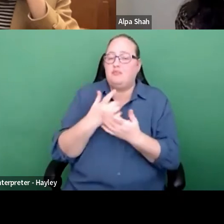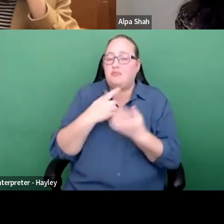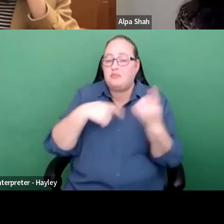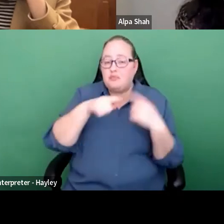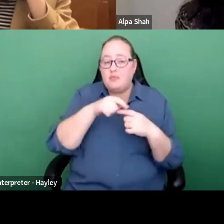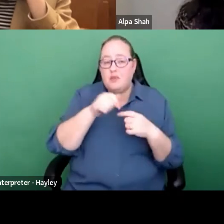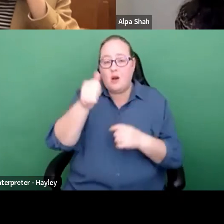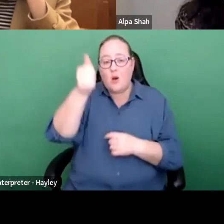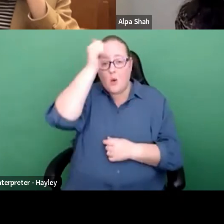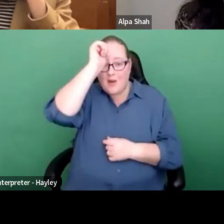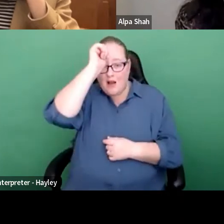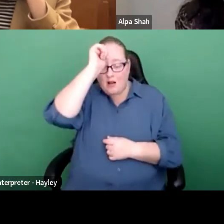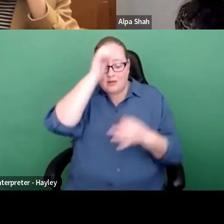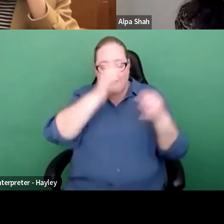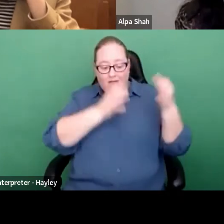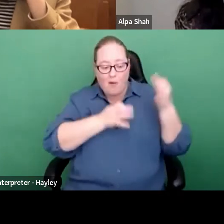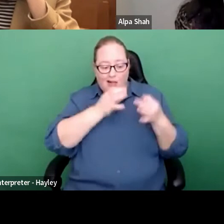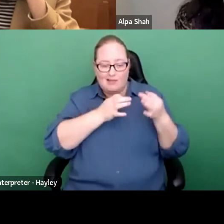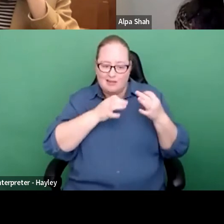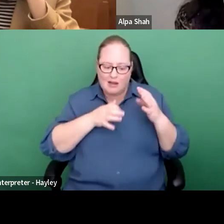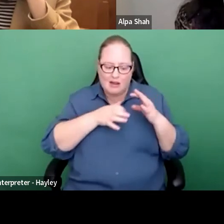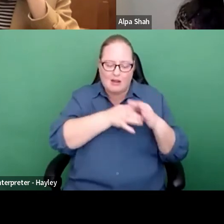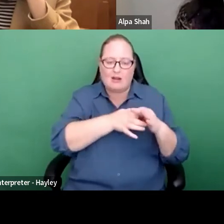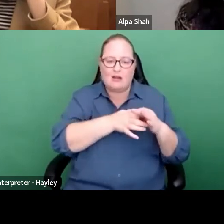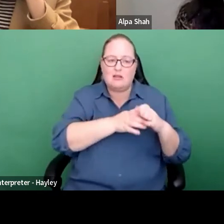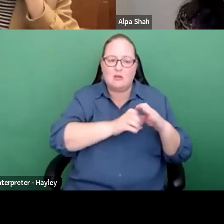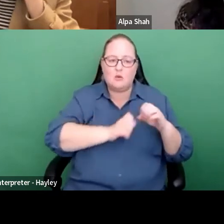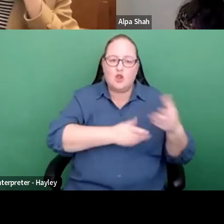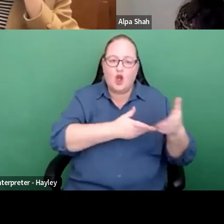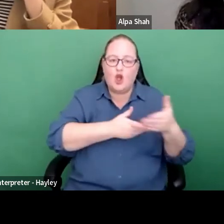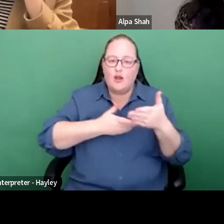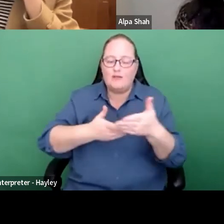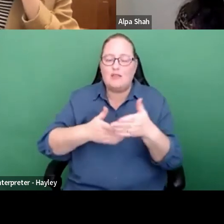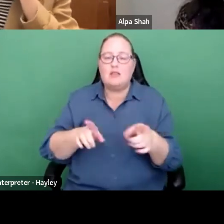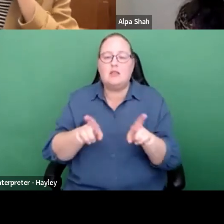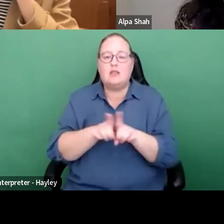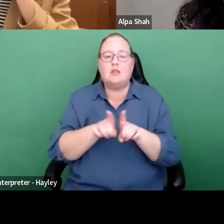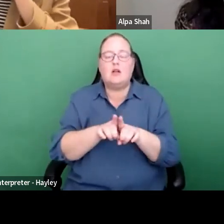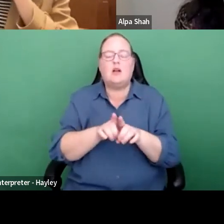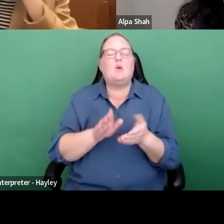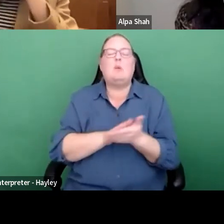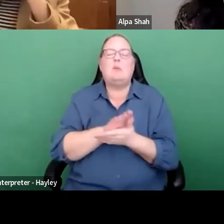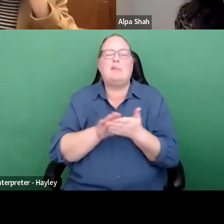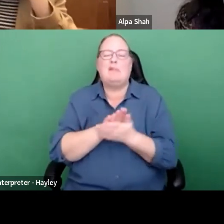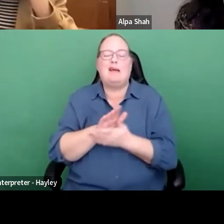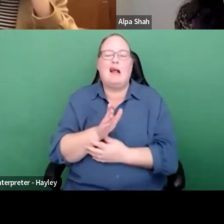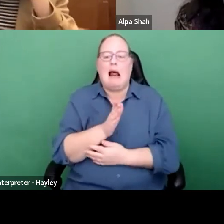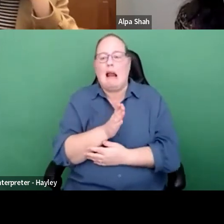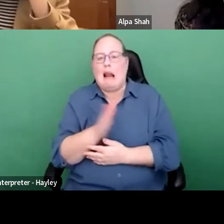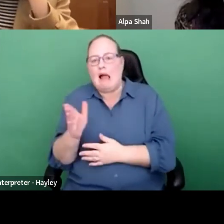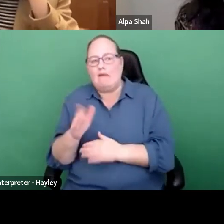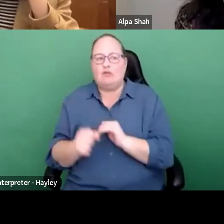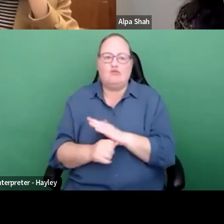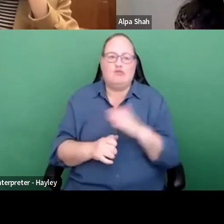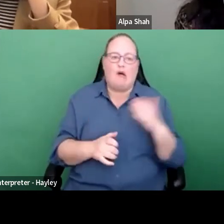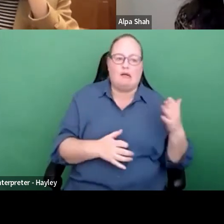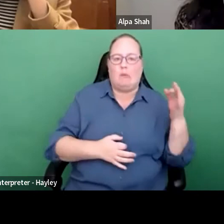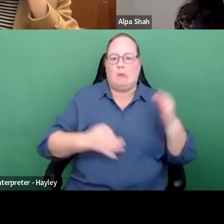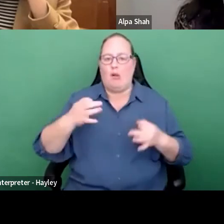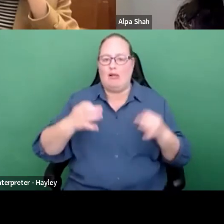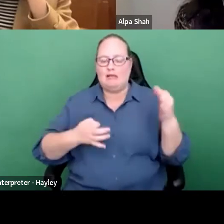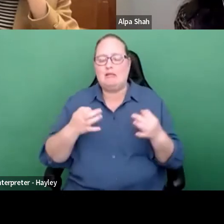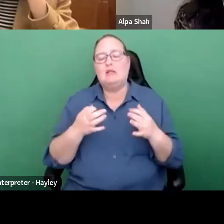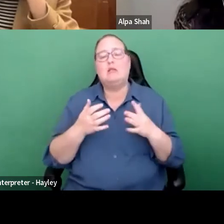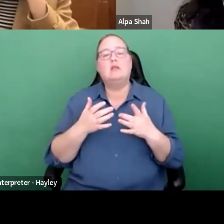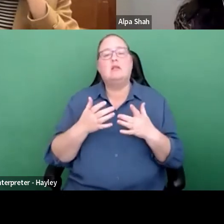providing these services. And I don't just mean this in the sense of left and right or electoral politics, but rather just the kind